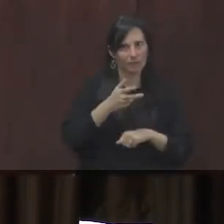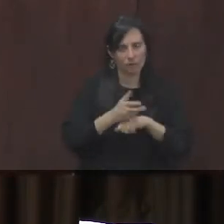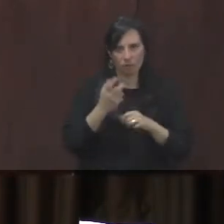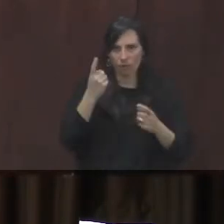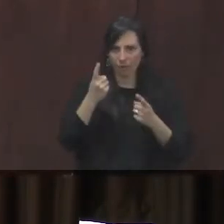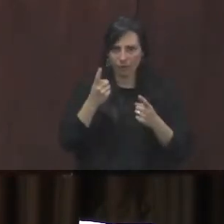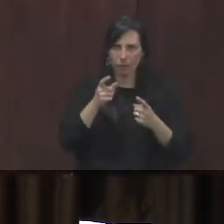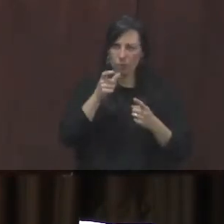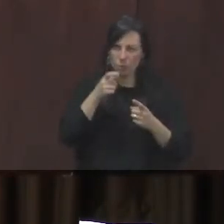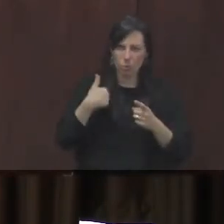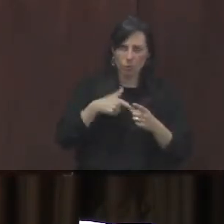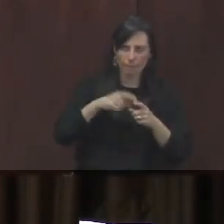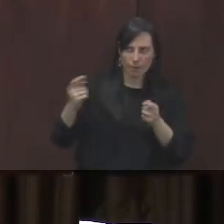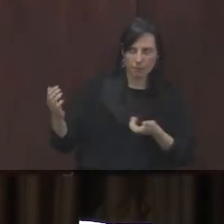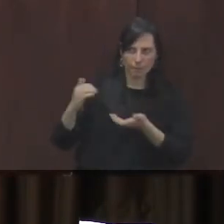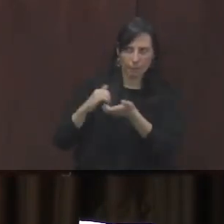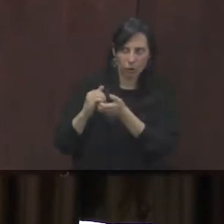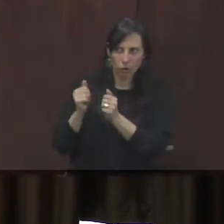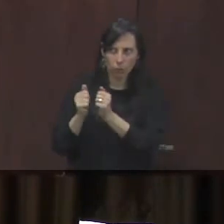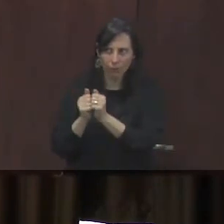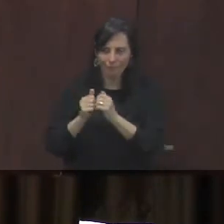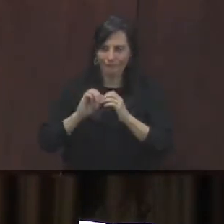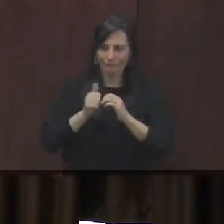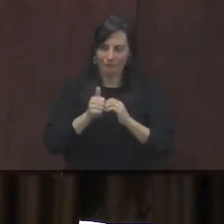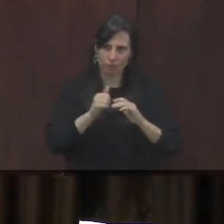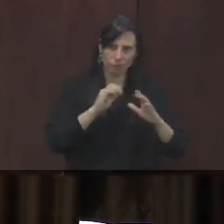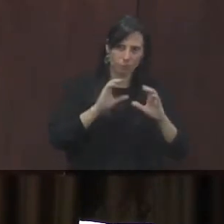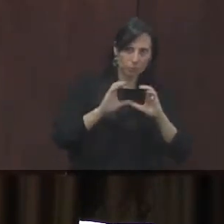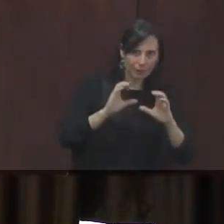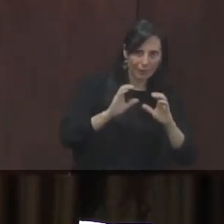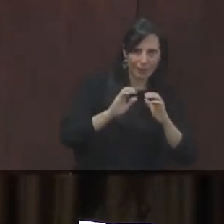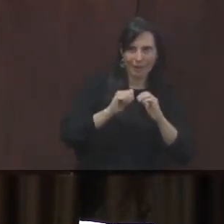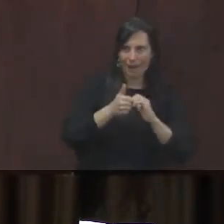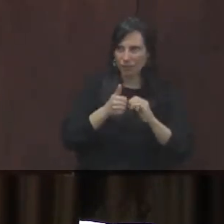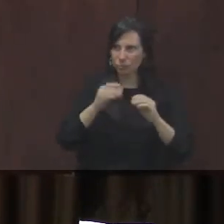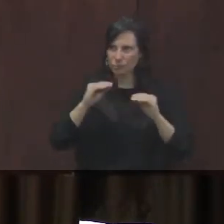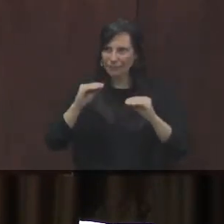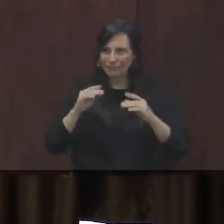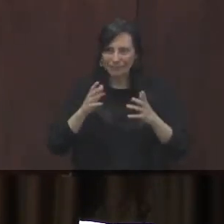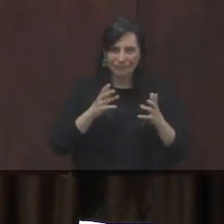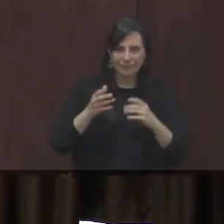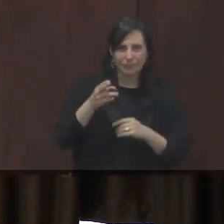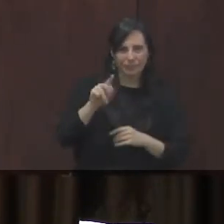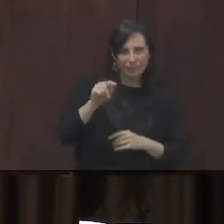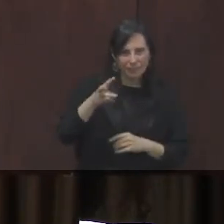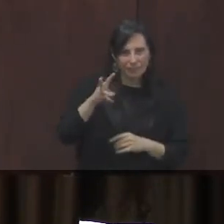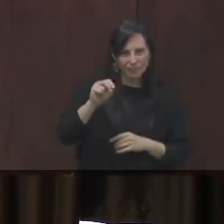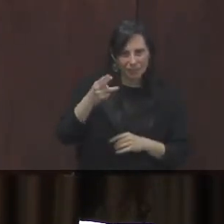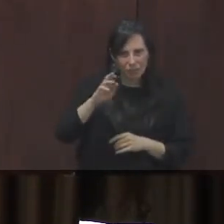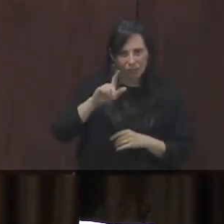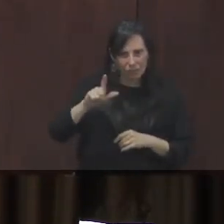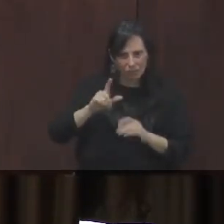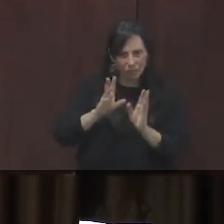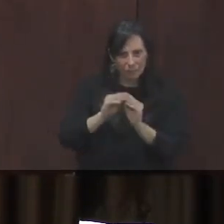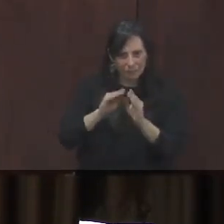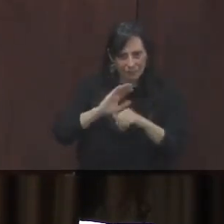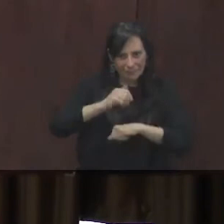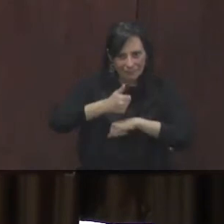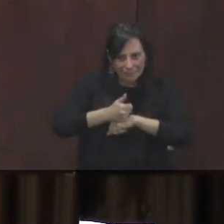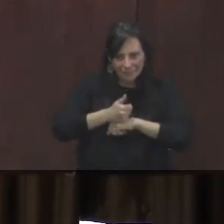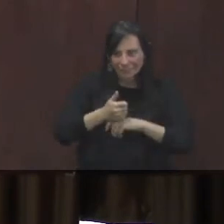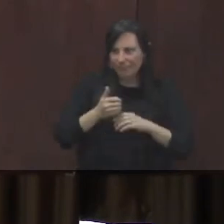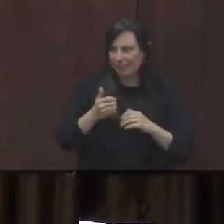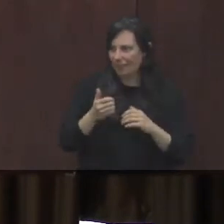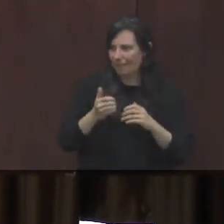going to engage with, and what communications we're going to be doing as far as town halls and engaging our community influencers about getting